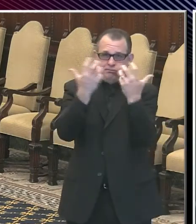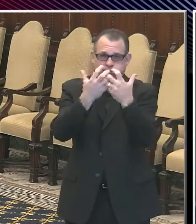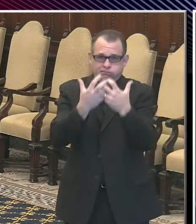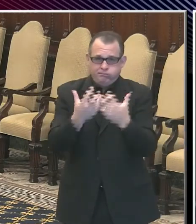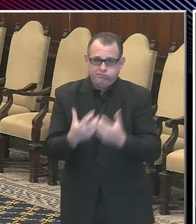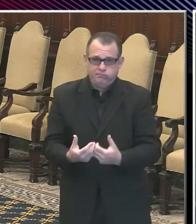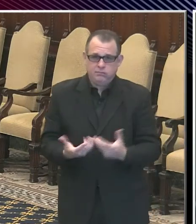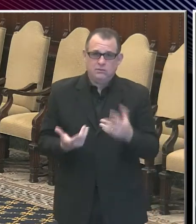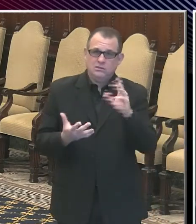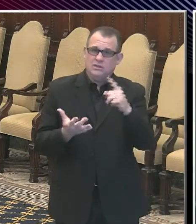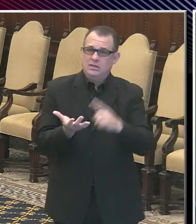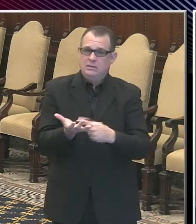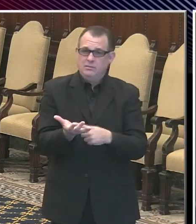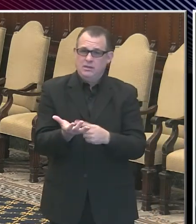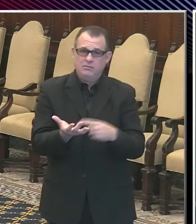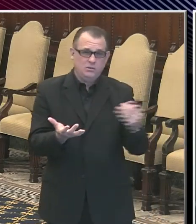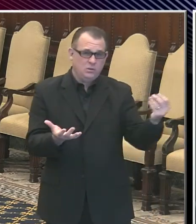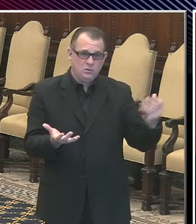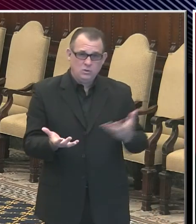they died.